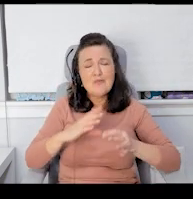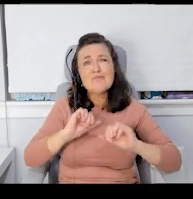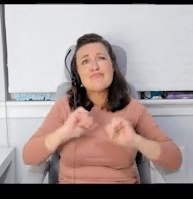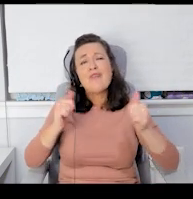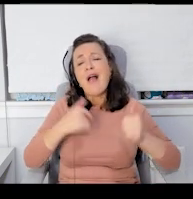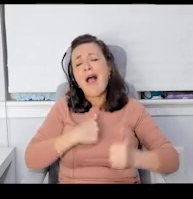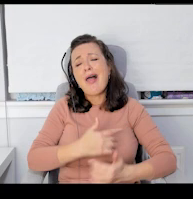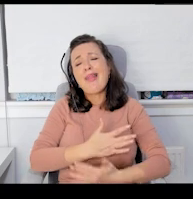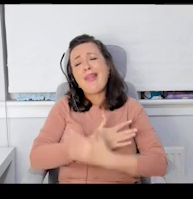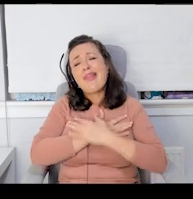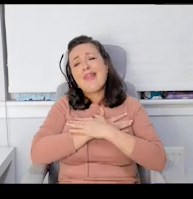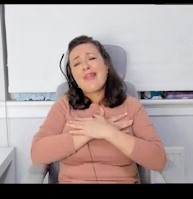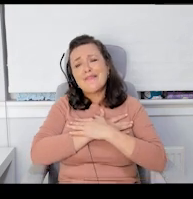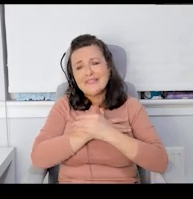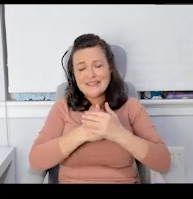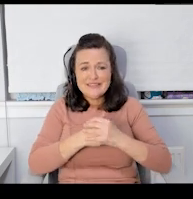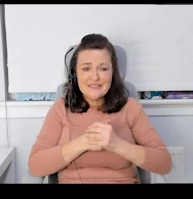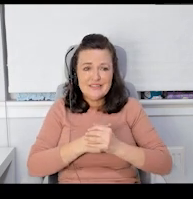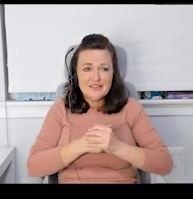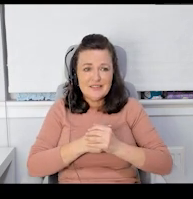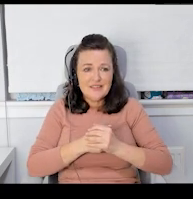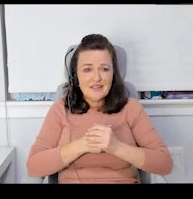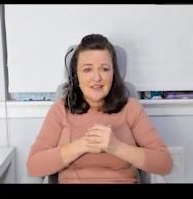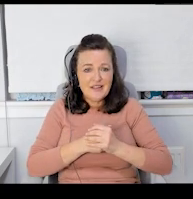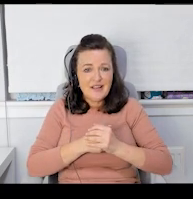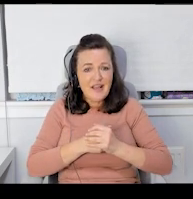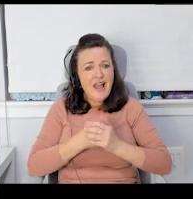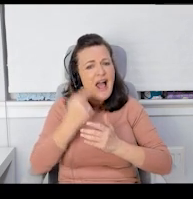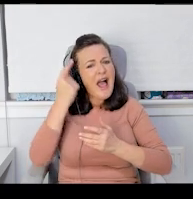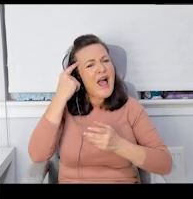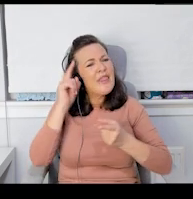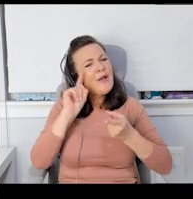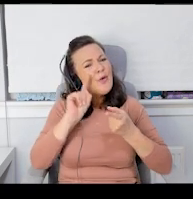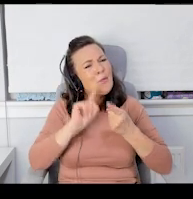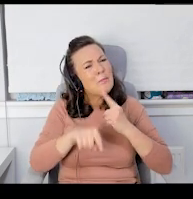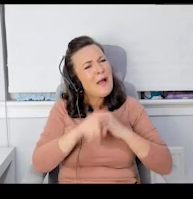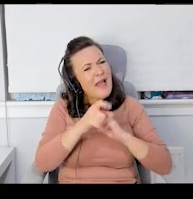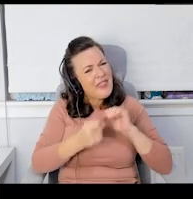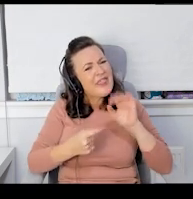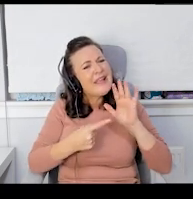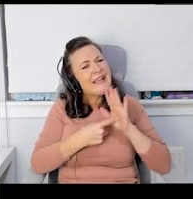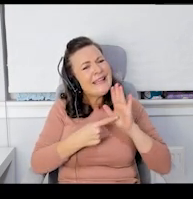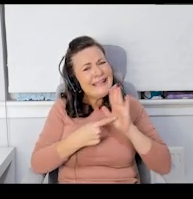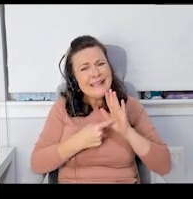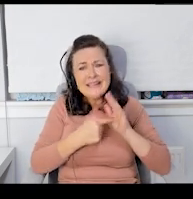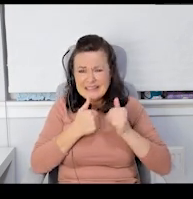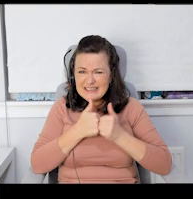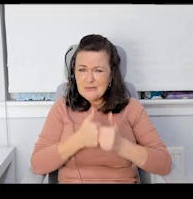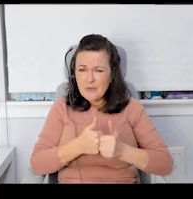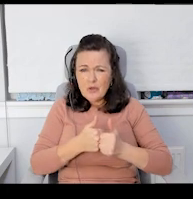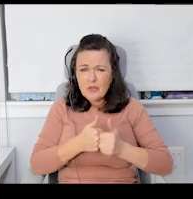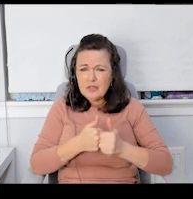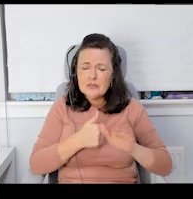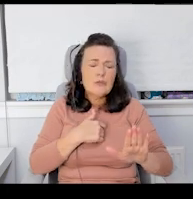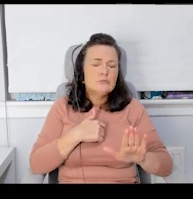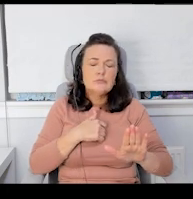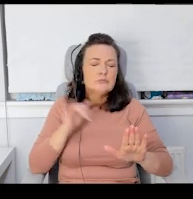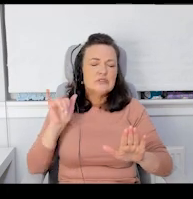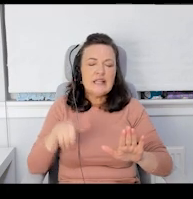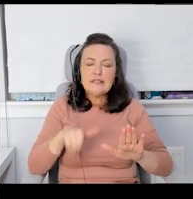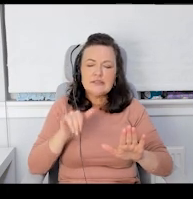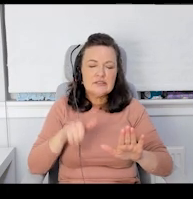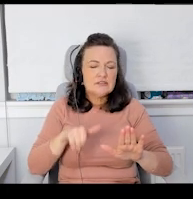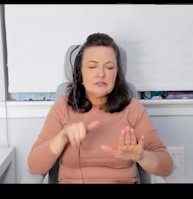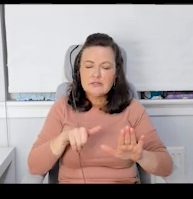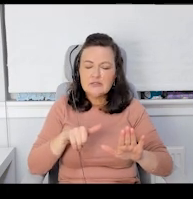essay. Fantastic. So I suppose the key there is the support, Gaudam, that you received as well. Oh yeah, so it's all down to the teachers, right?